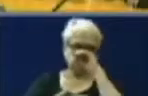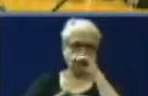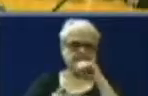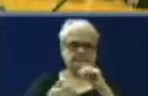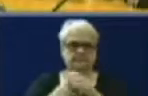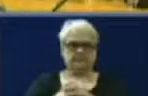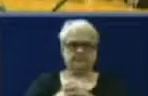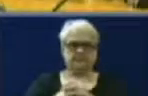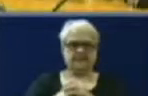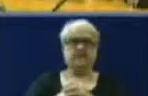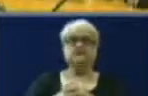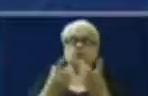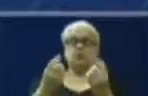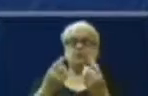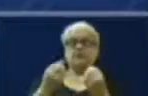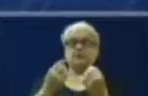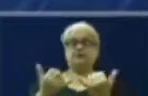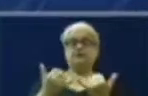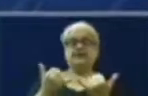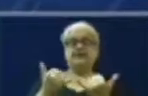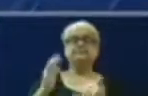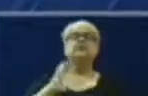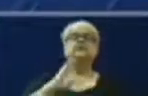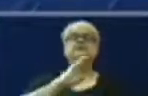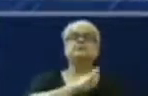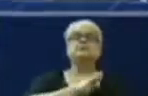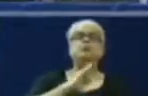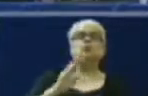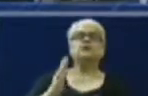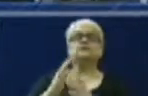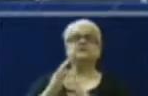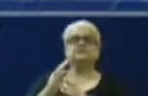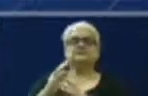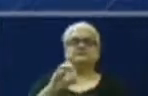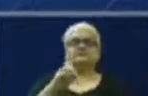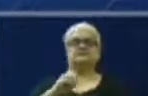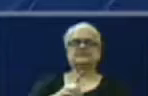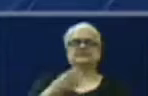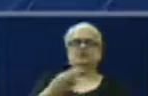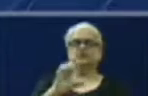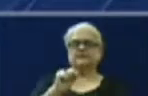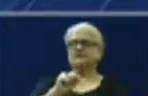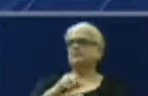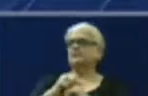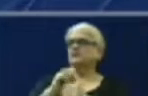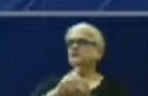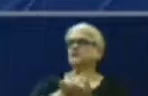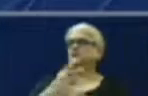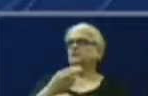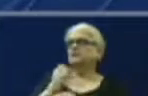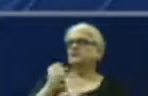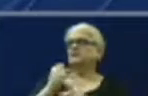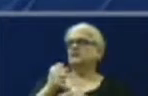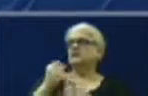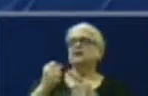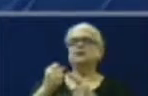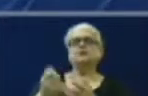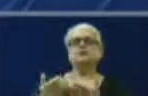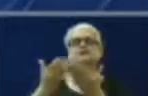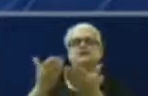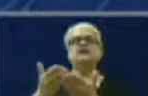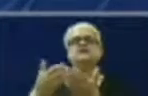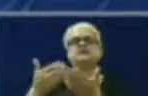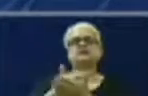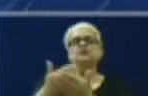So what we're going to do is actually the board requested a brief presentation about the new legislation that was passed to raise